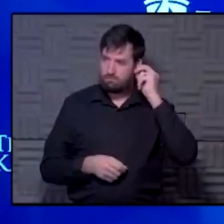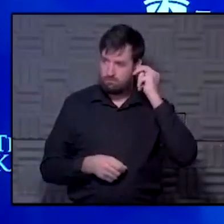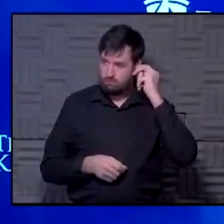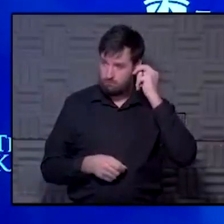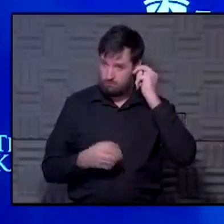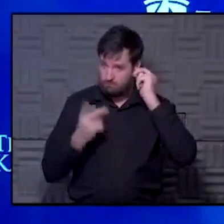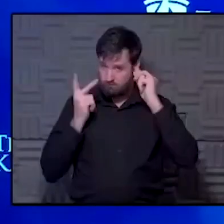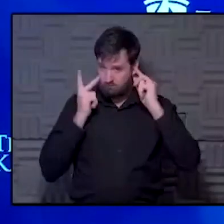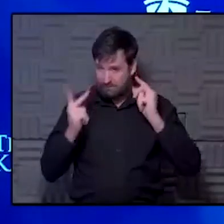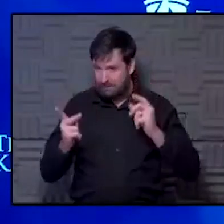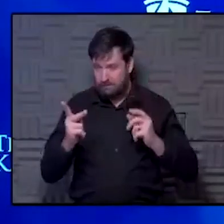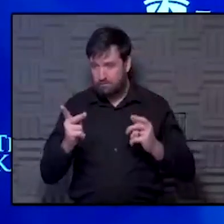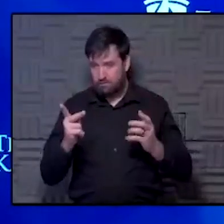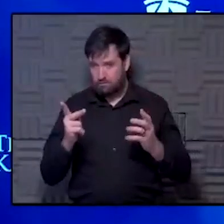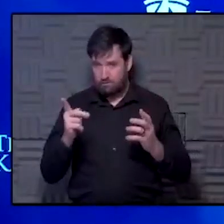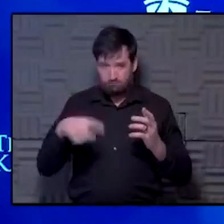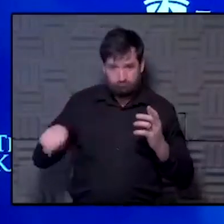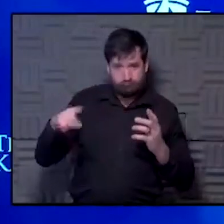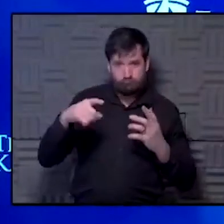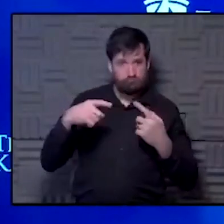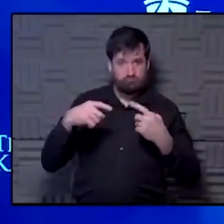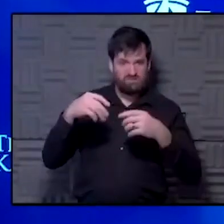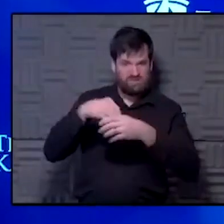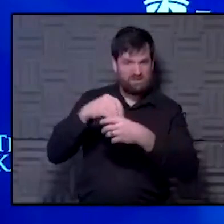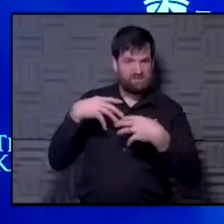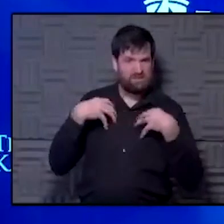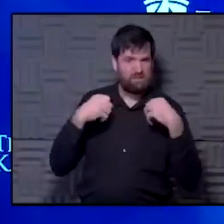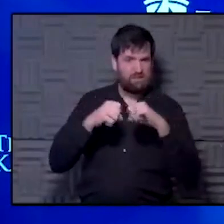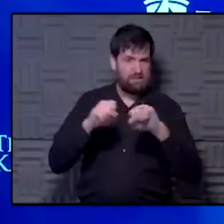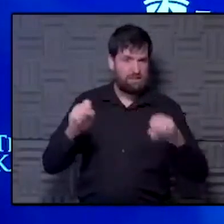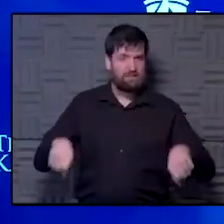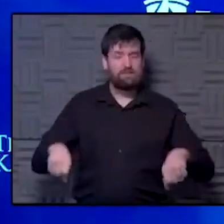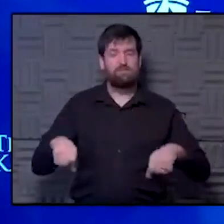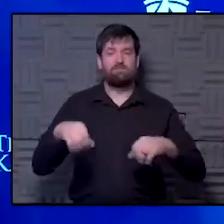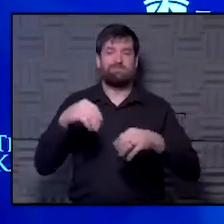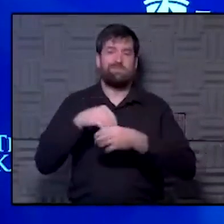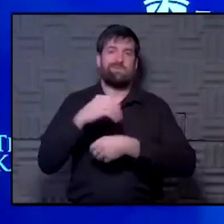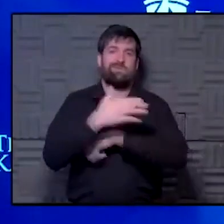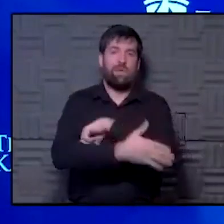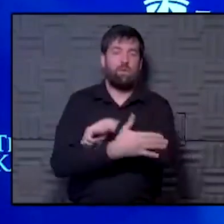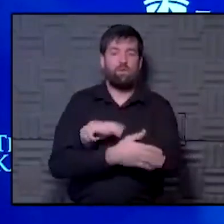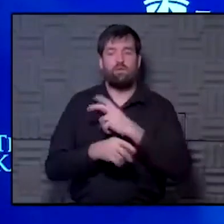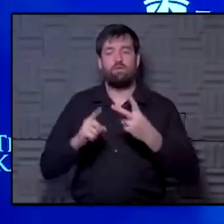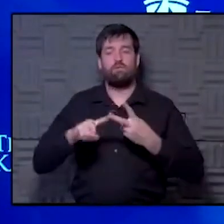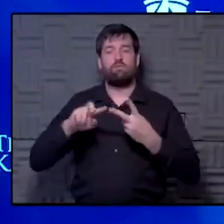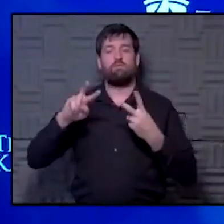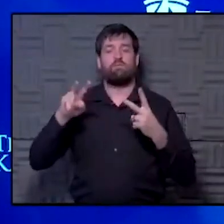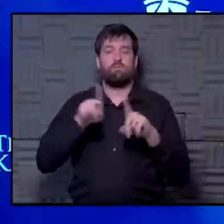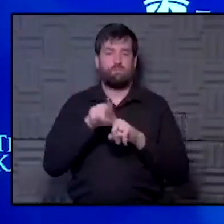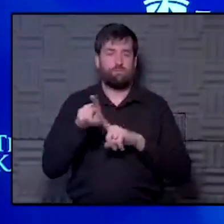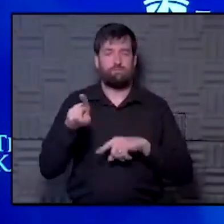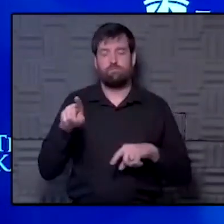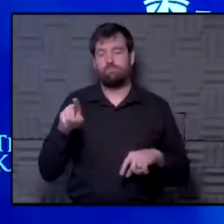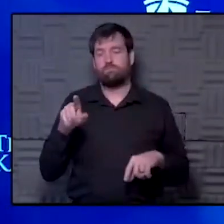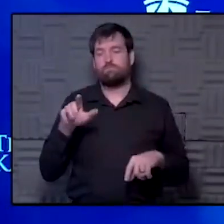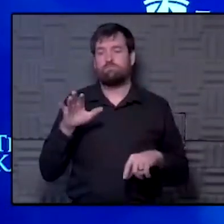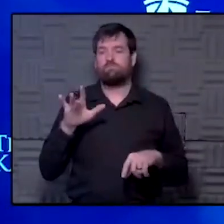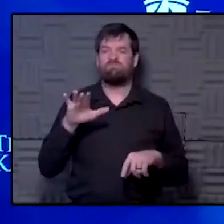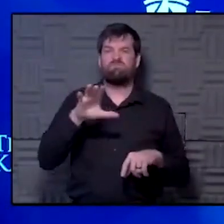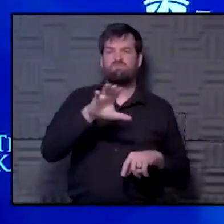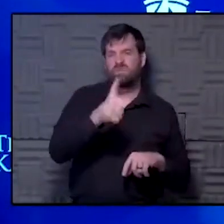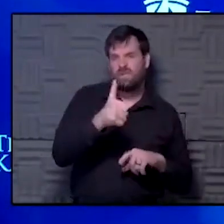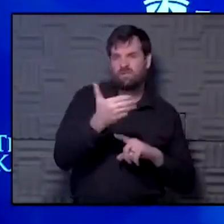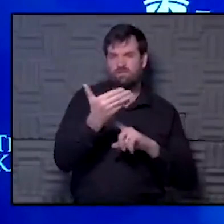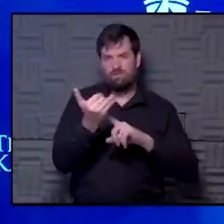much of it as you've been vaccinating folks within the health system and within the county. And second to that, I know that there's the kind of 10 to 15